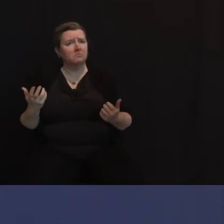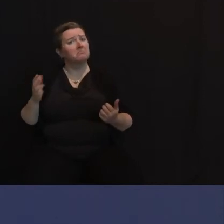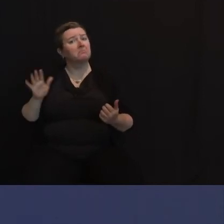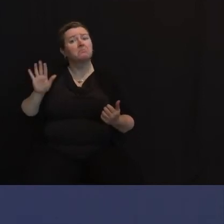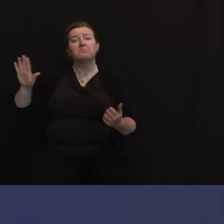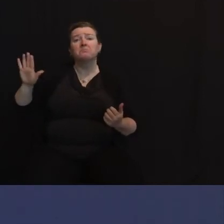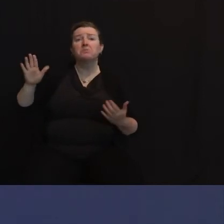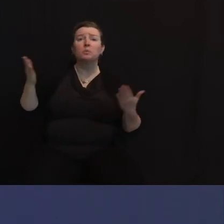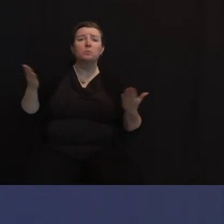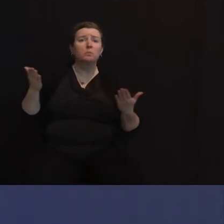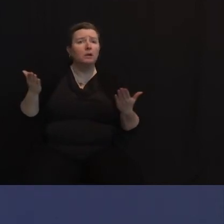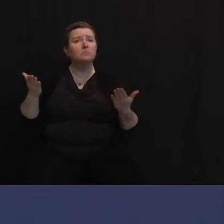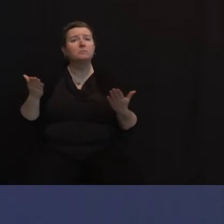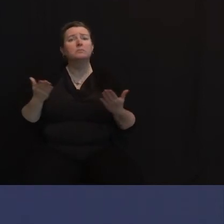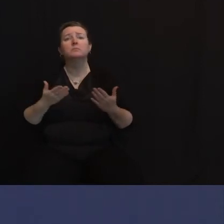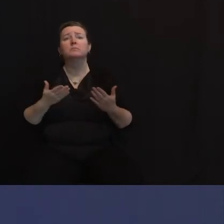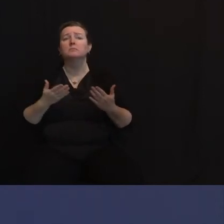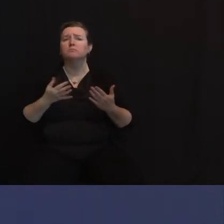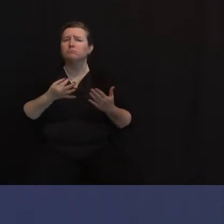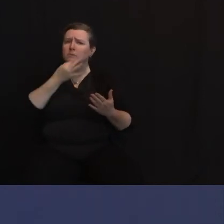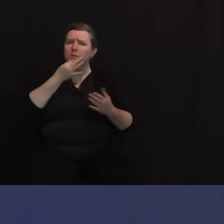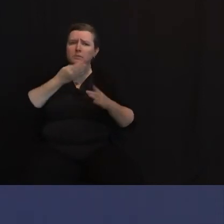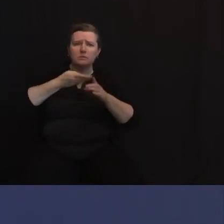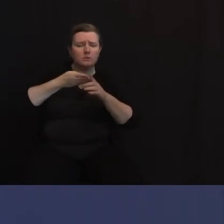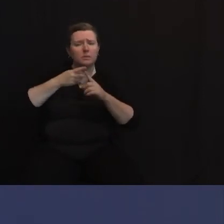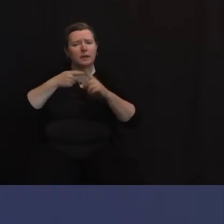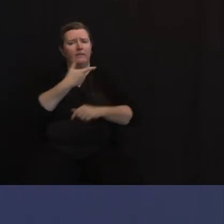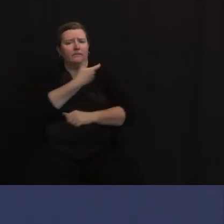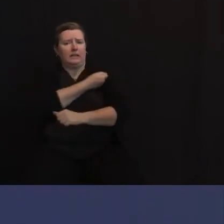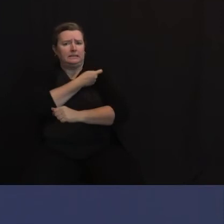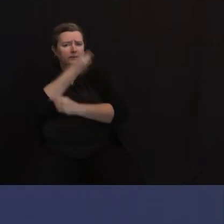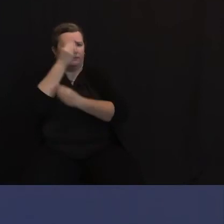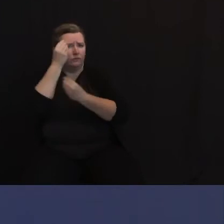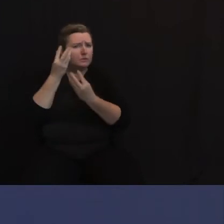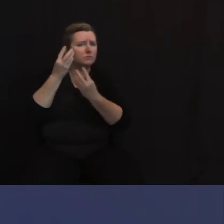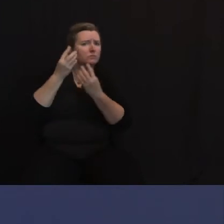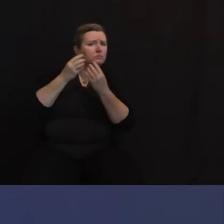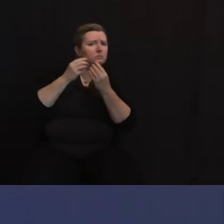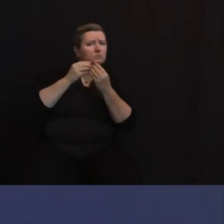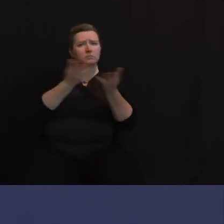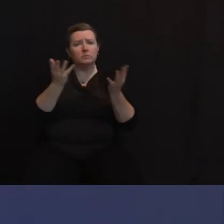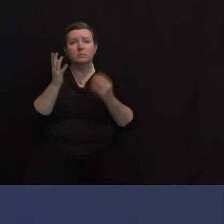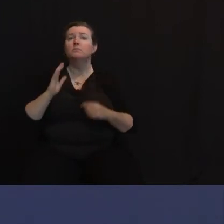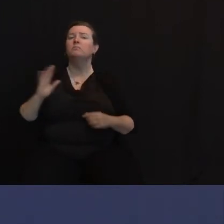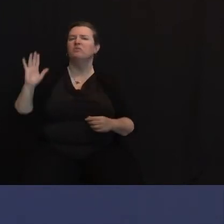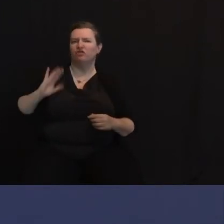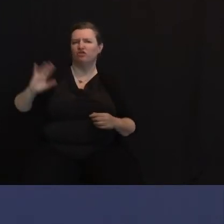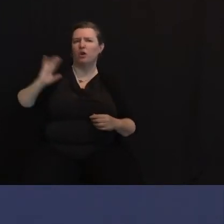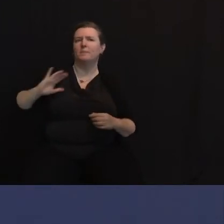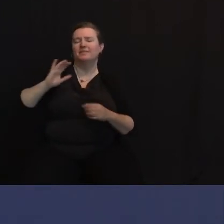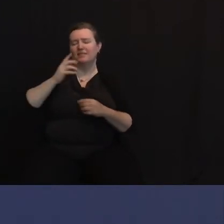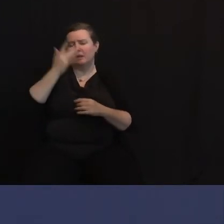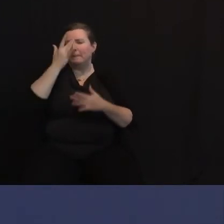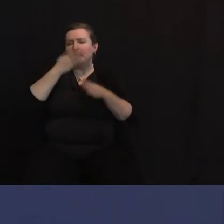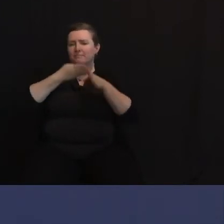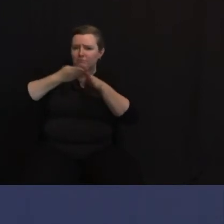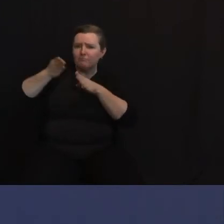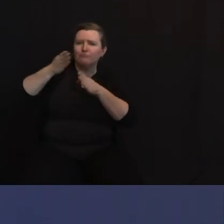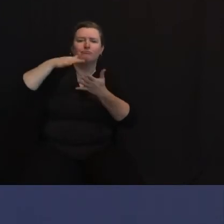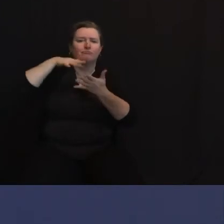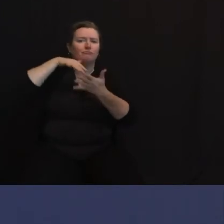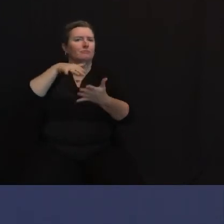of authority and wisdom on vaccines, especially the state's former epidemiologist and current COVID-19 response